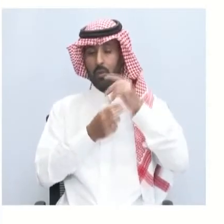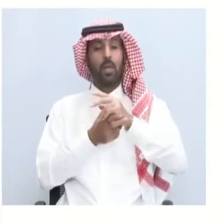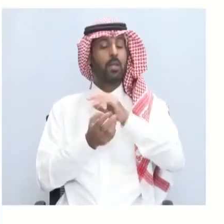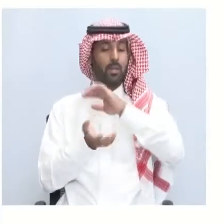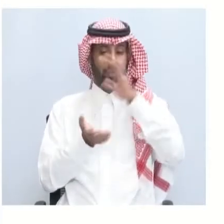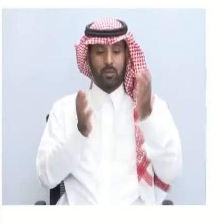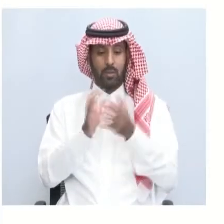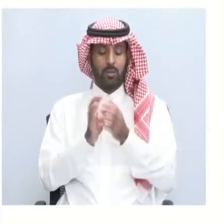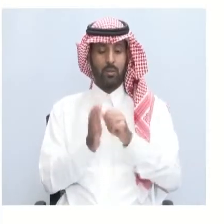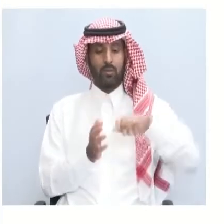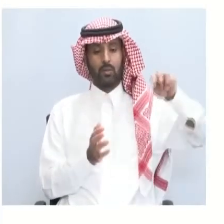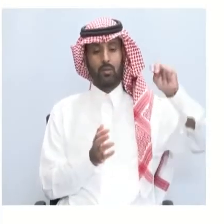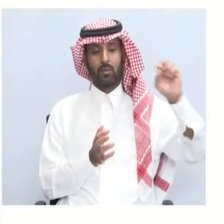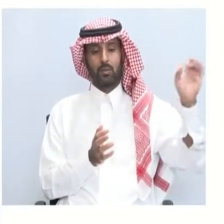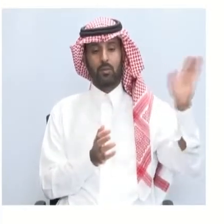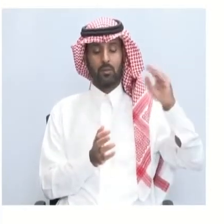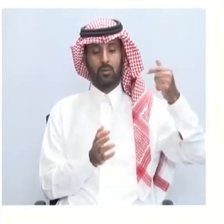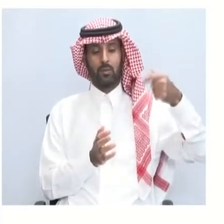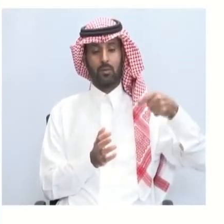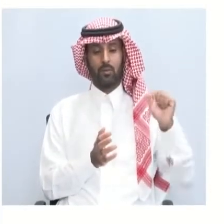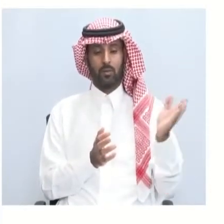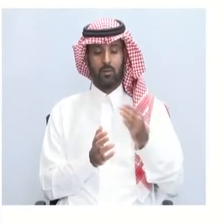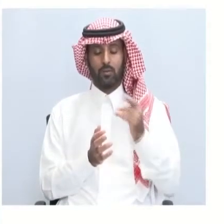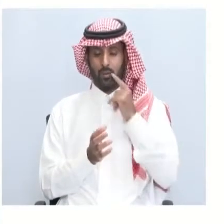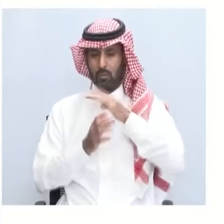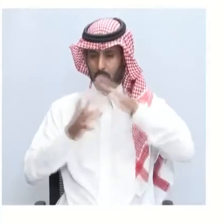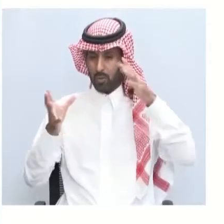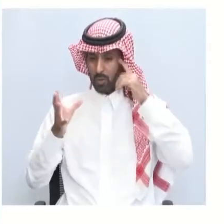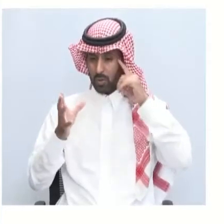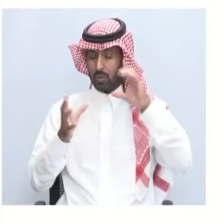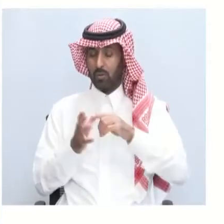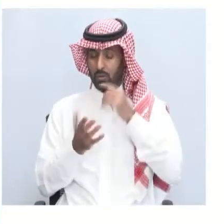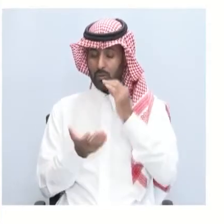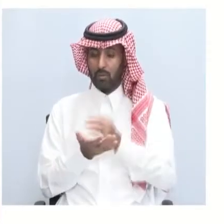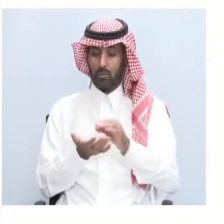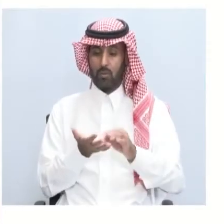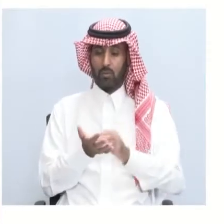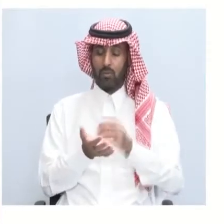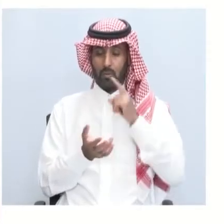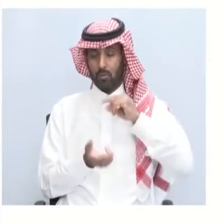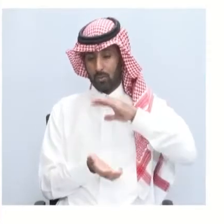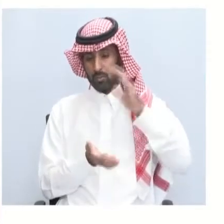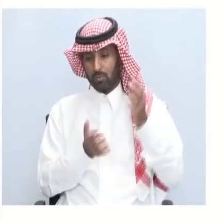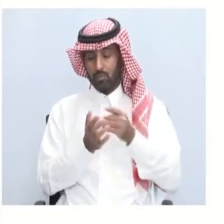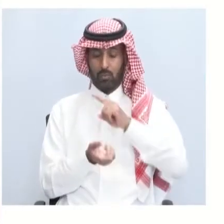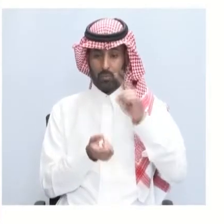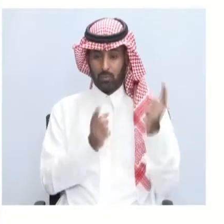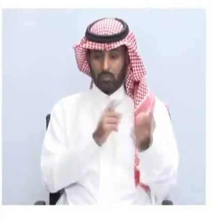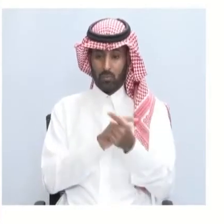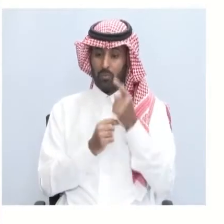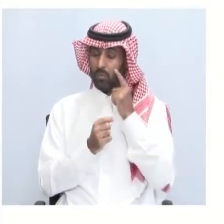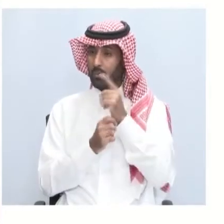Geographic Society. So it's a society. It's bigger than just a station. It's a society. It